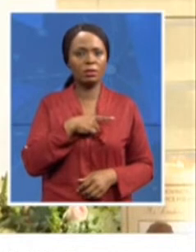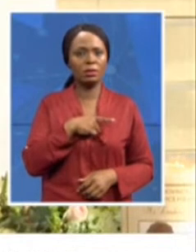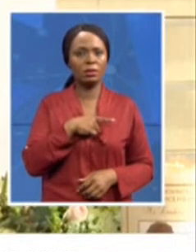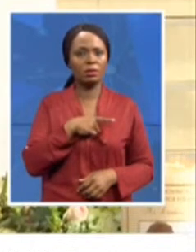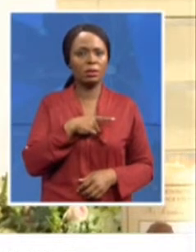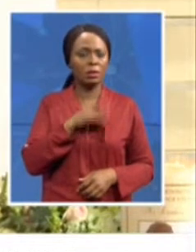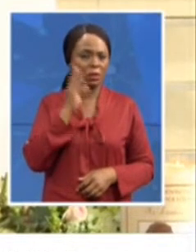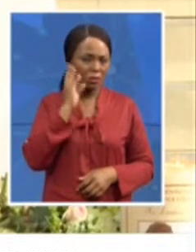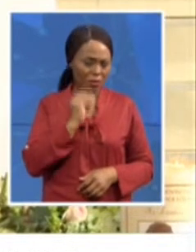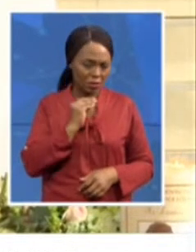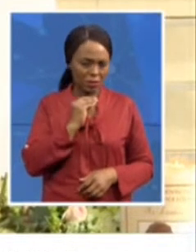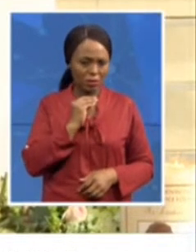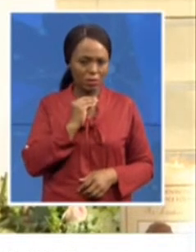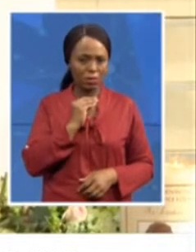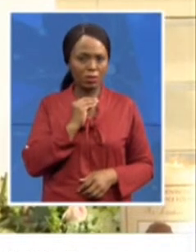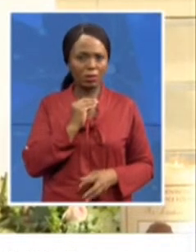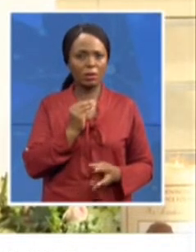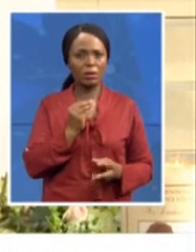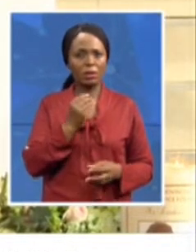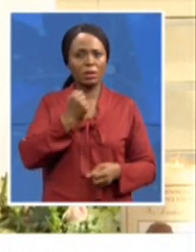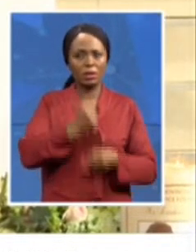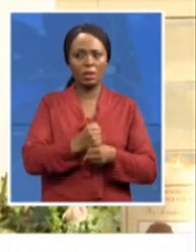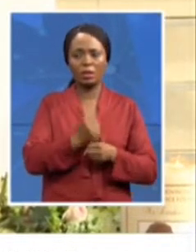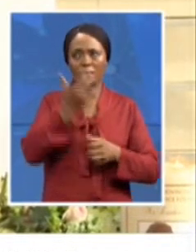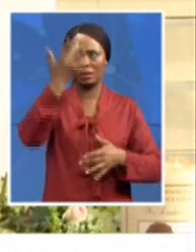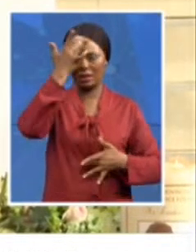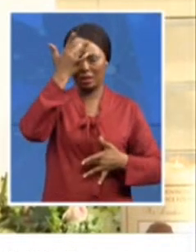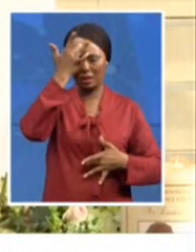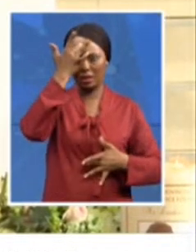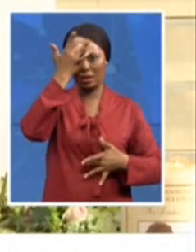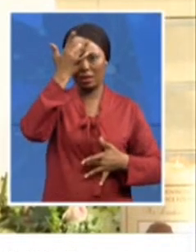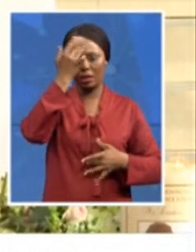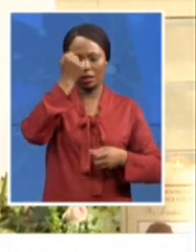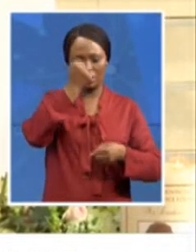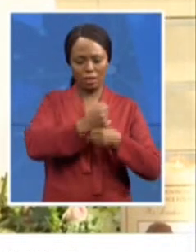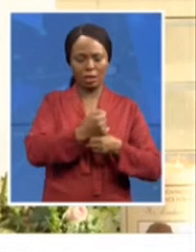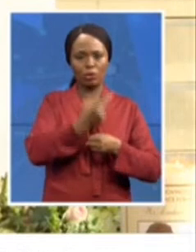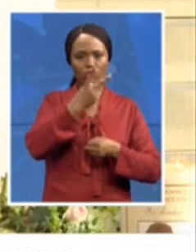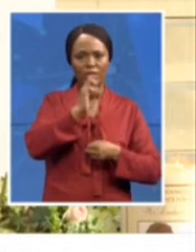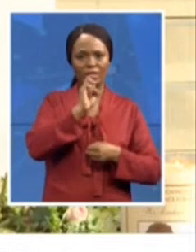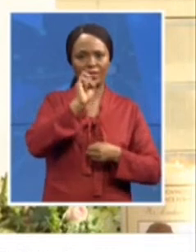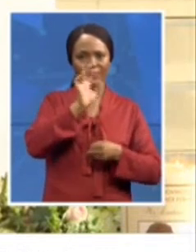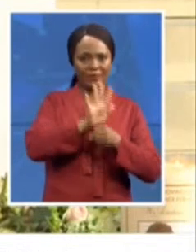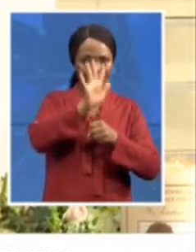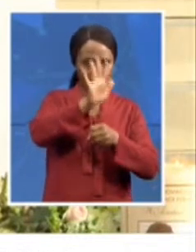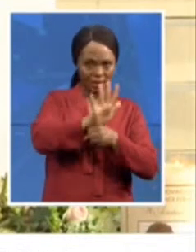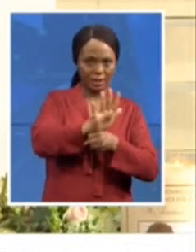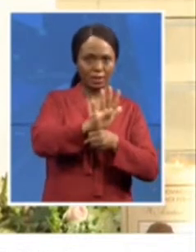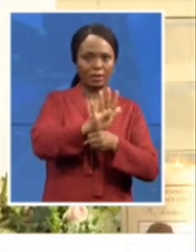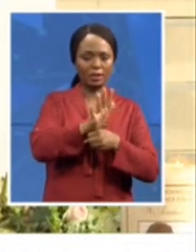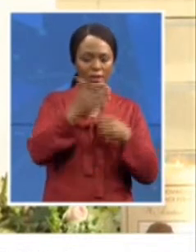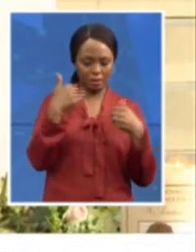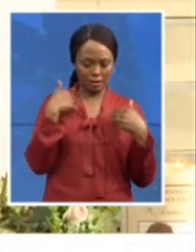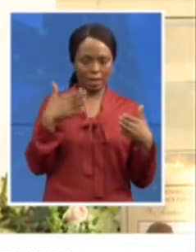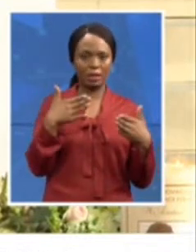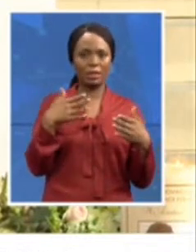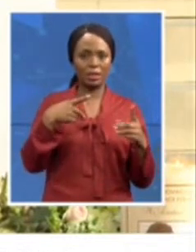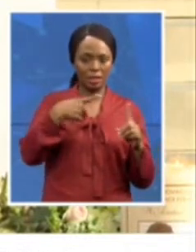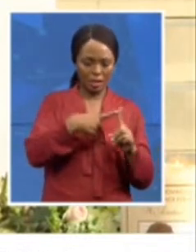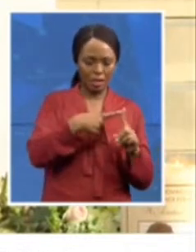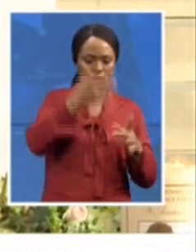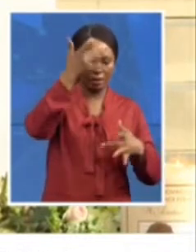our greatest horrors as a family. We knew that along with her heart, one of her most treasured